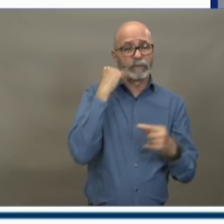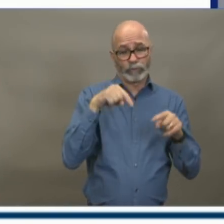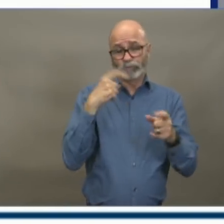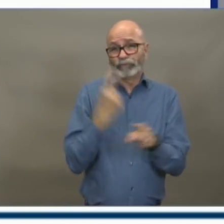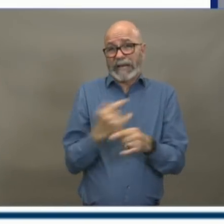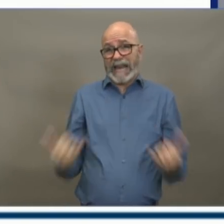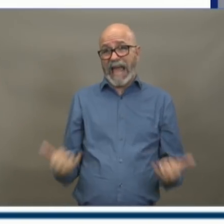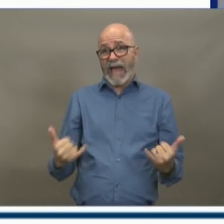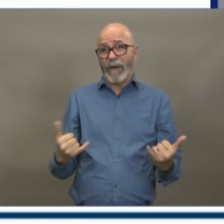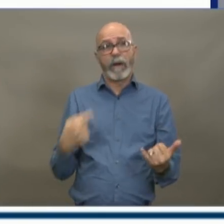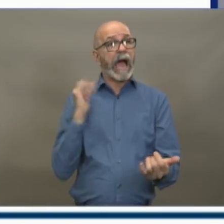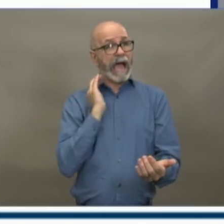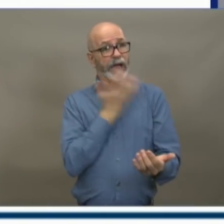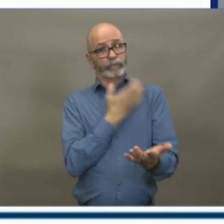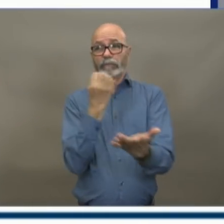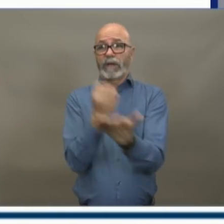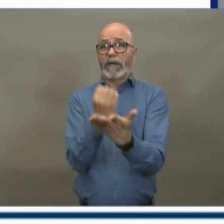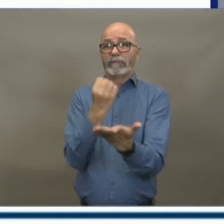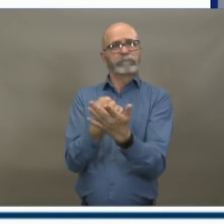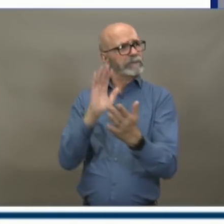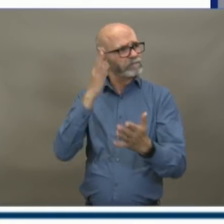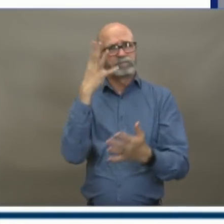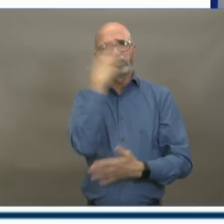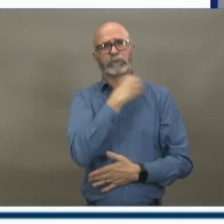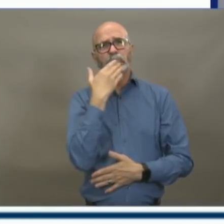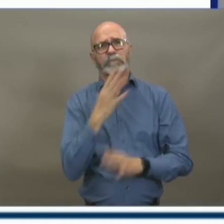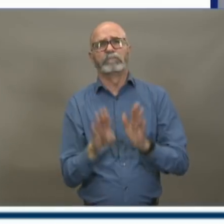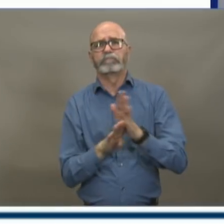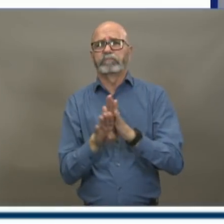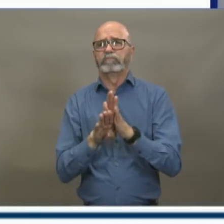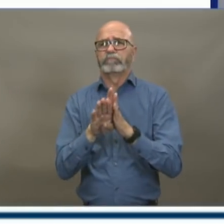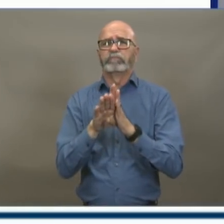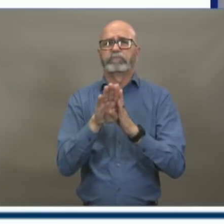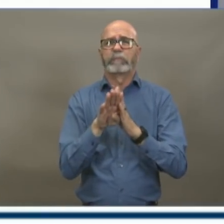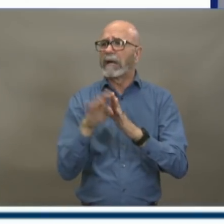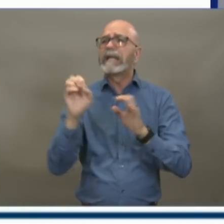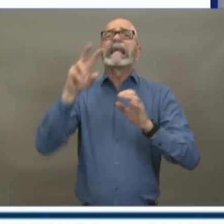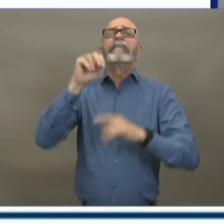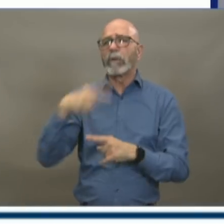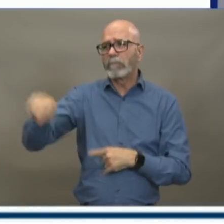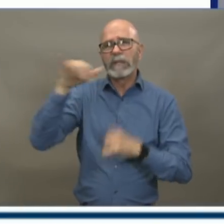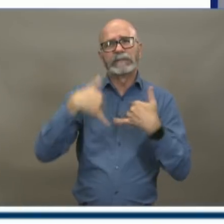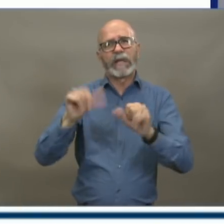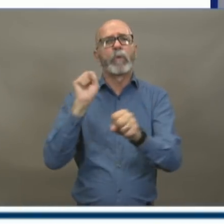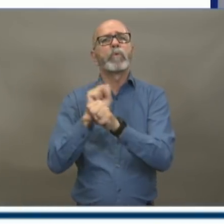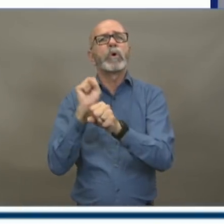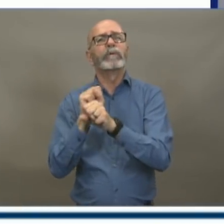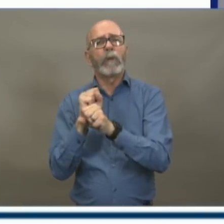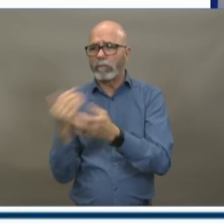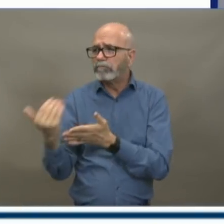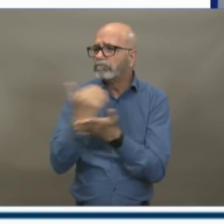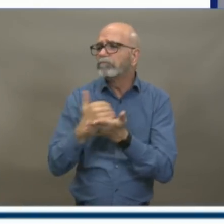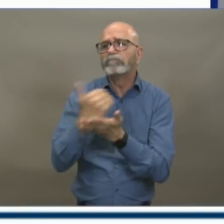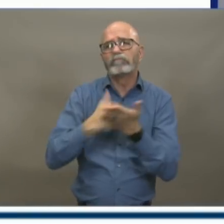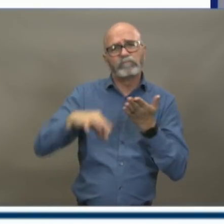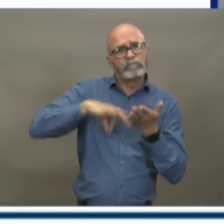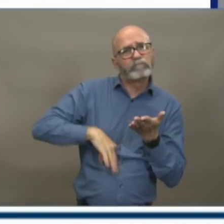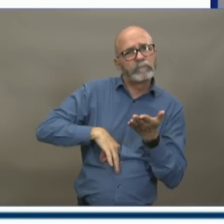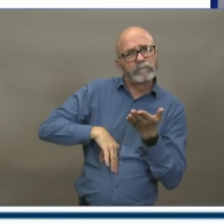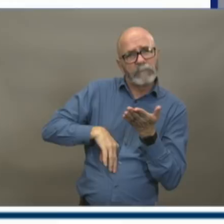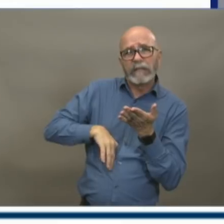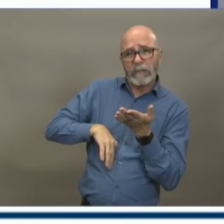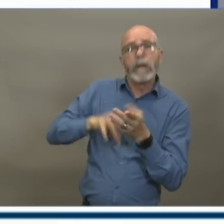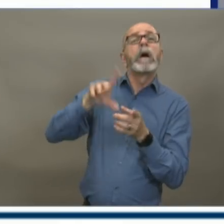still functioning. It is incumbent on all those that are still working, receiving an income to make sure that we pay those municipal taxes so that